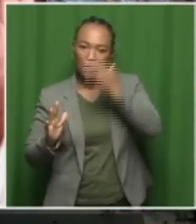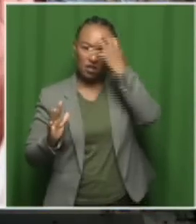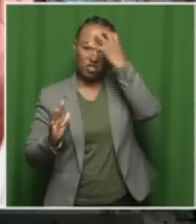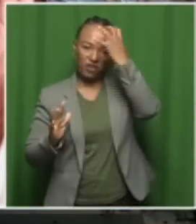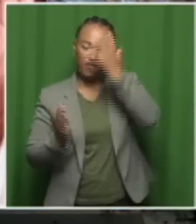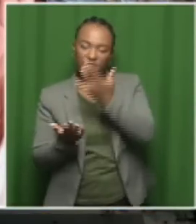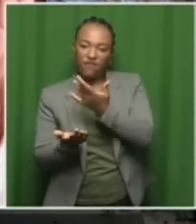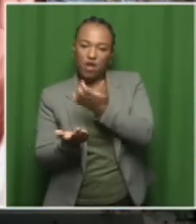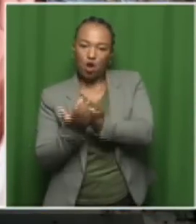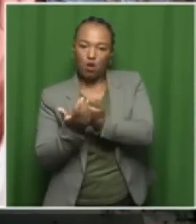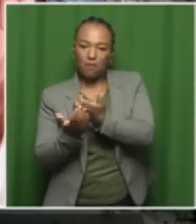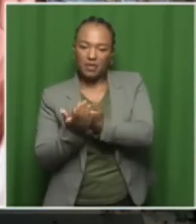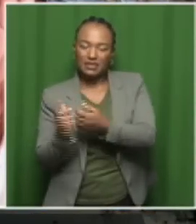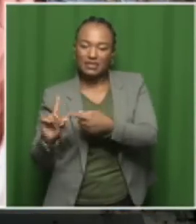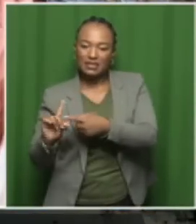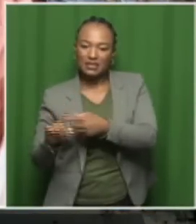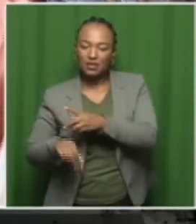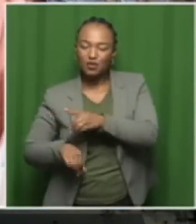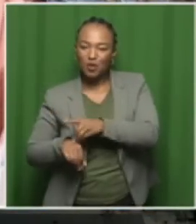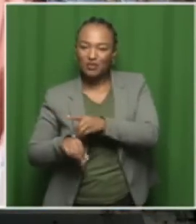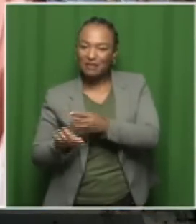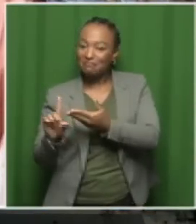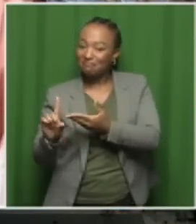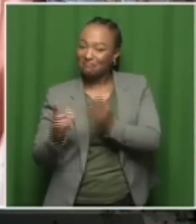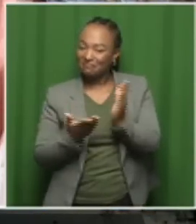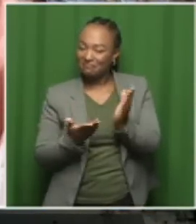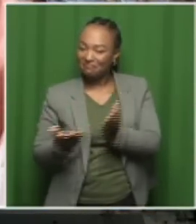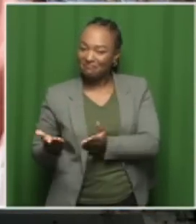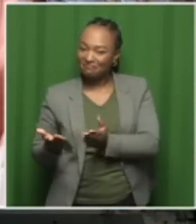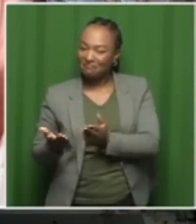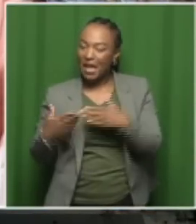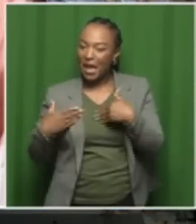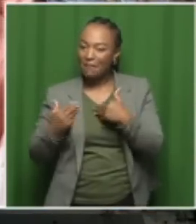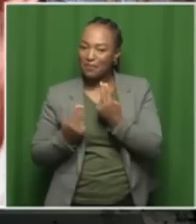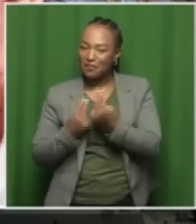Econometrix. Dr Jammine, a very good morning to you. Thanks for joining us and the compliments of the new year.